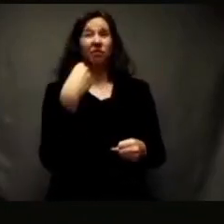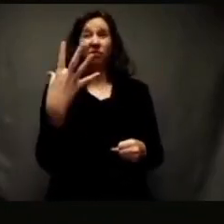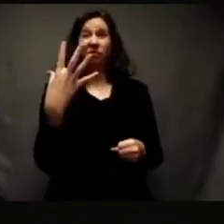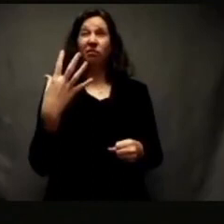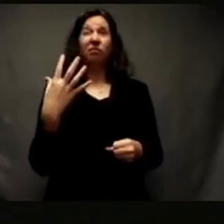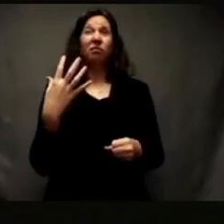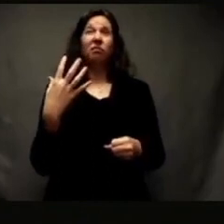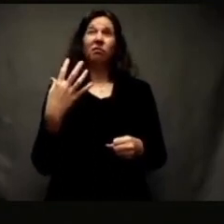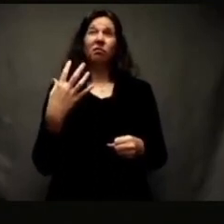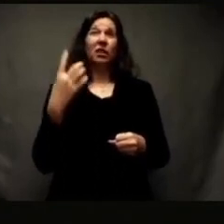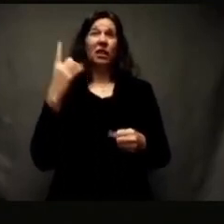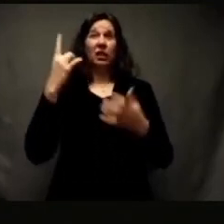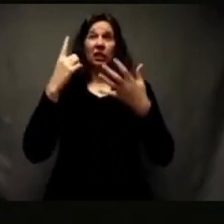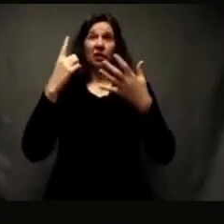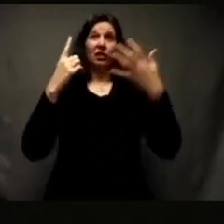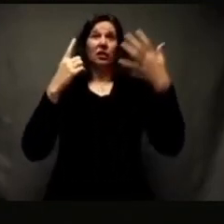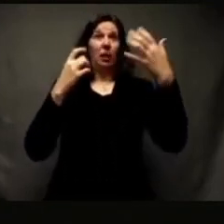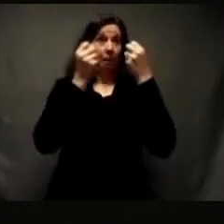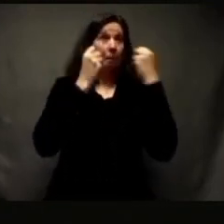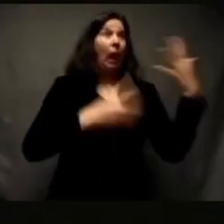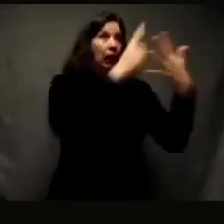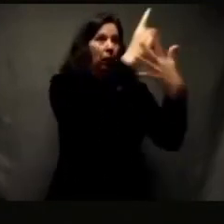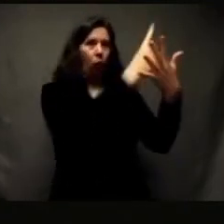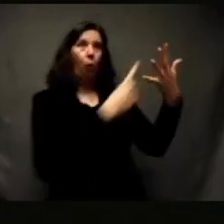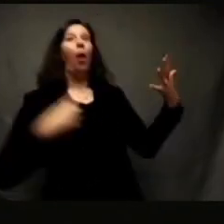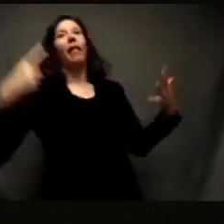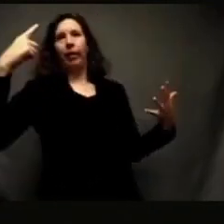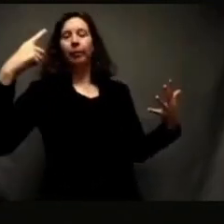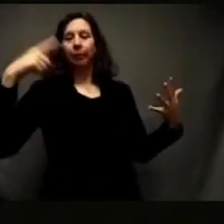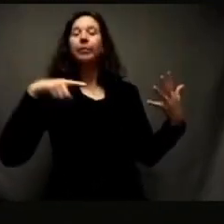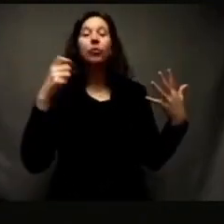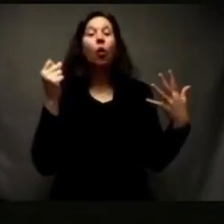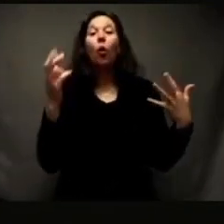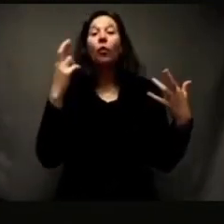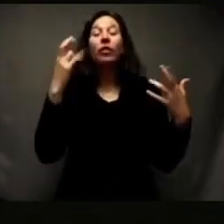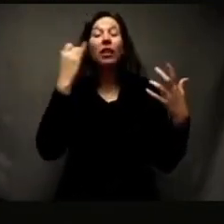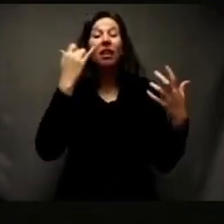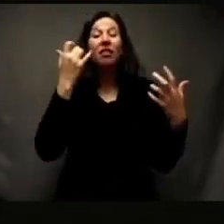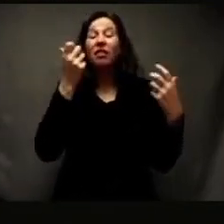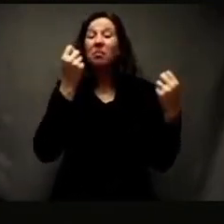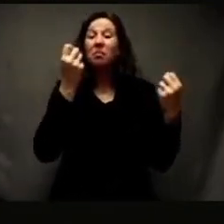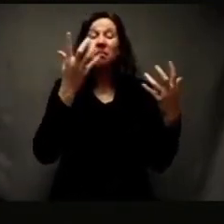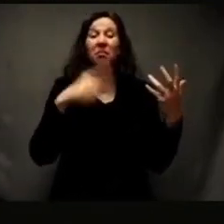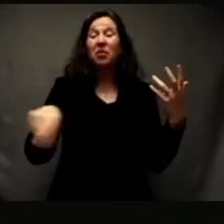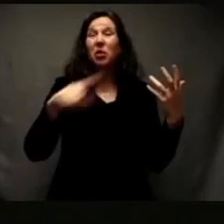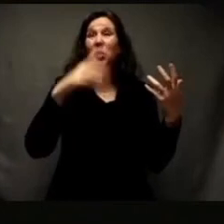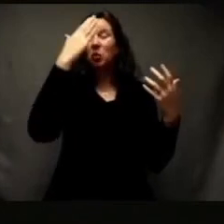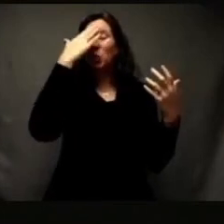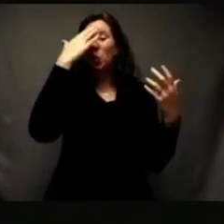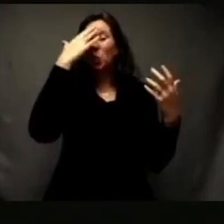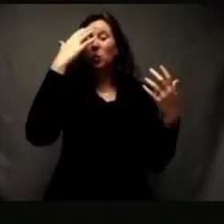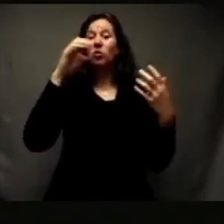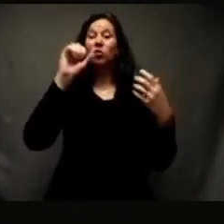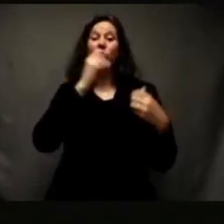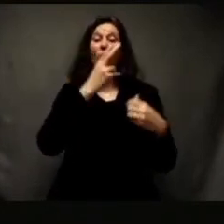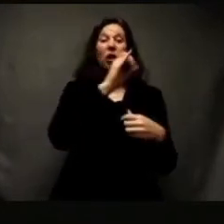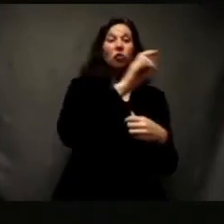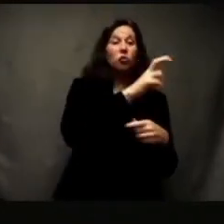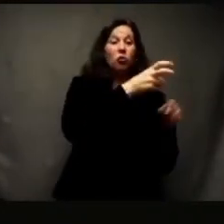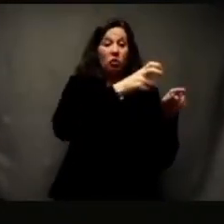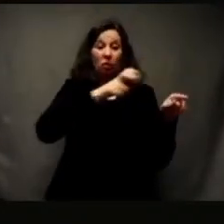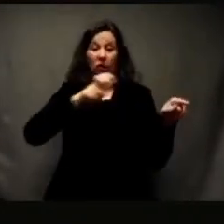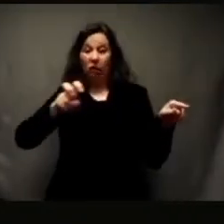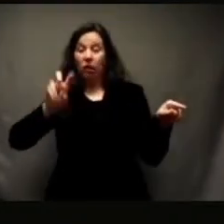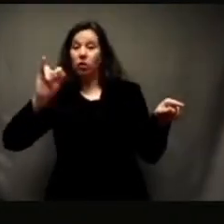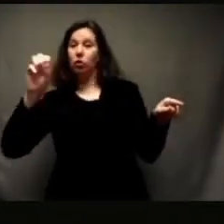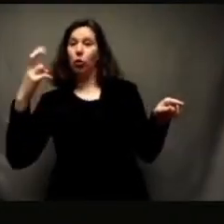of hopefully the first of many. So we really encourage, if anyone out there knows a lot about Scratch Junior transitioning to